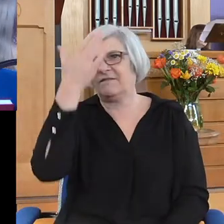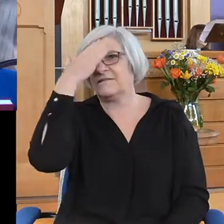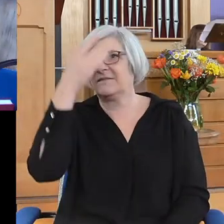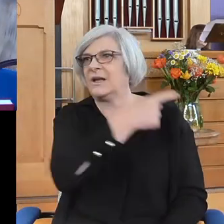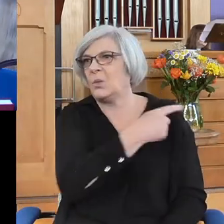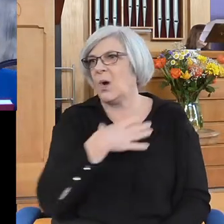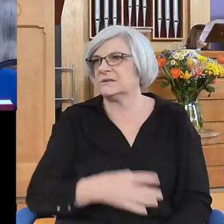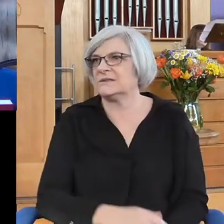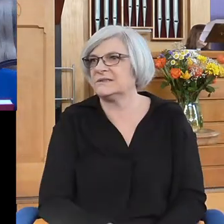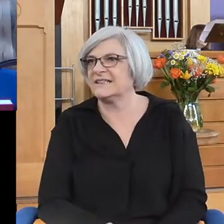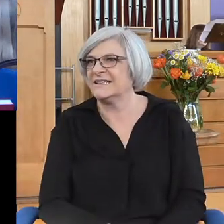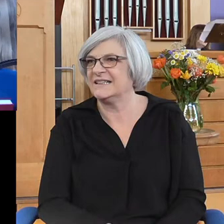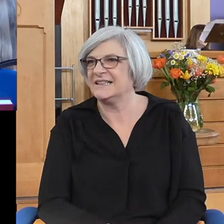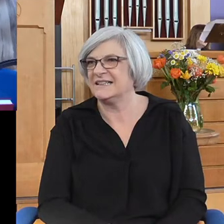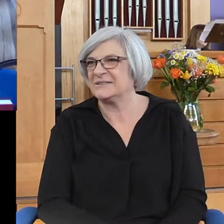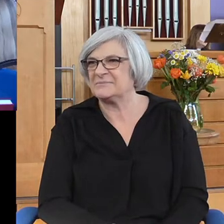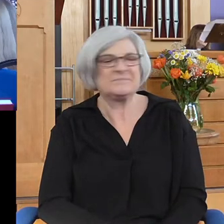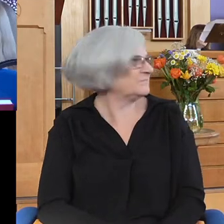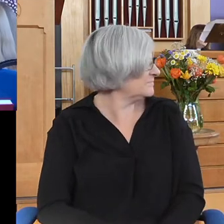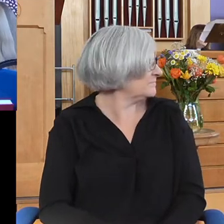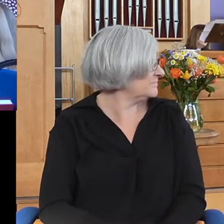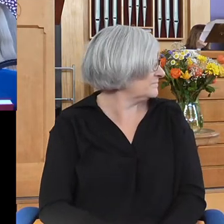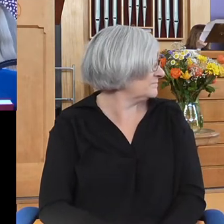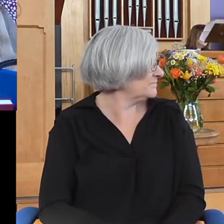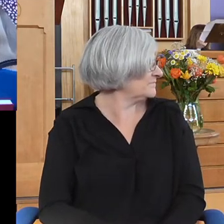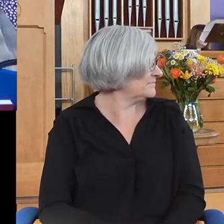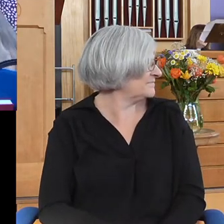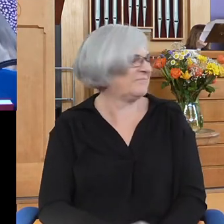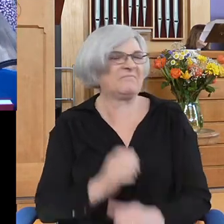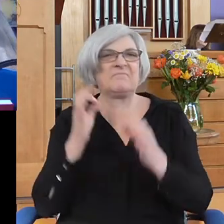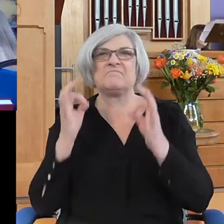God loves you." There you go. Perfect.